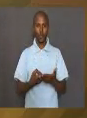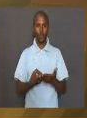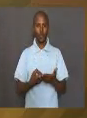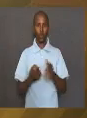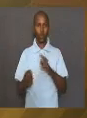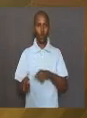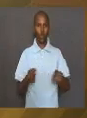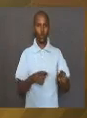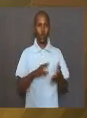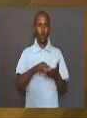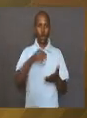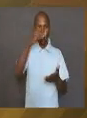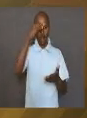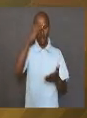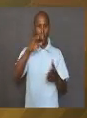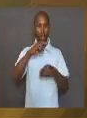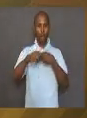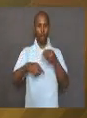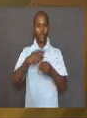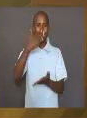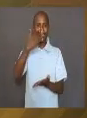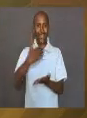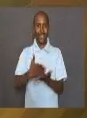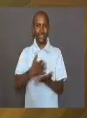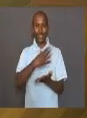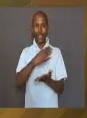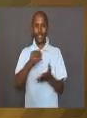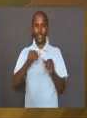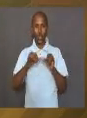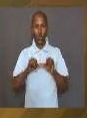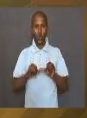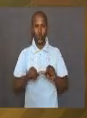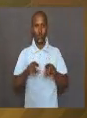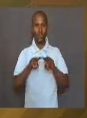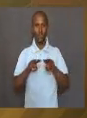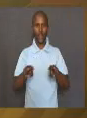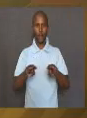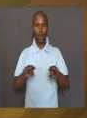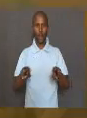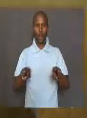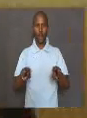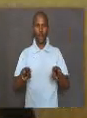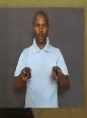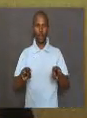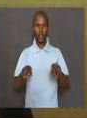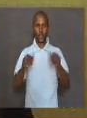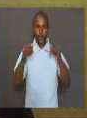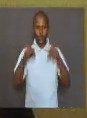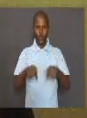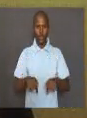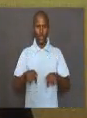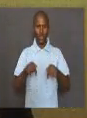We also learned about discrete and continuous variables.